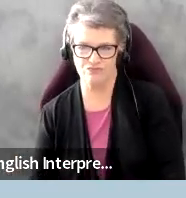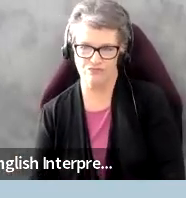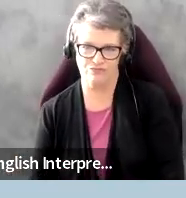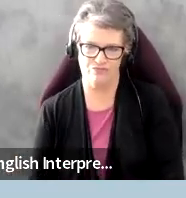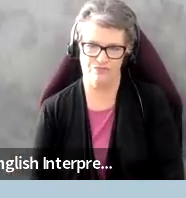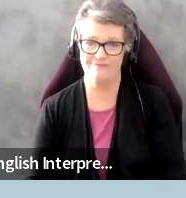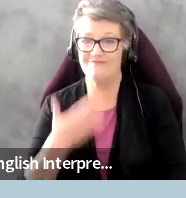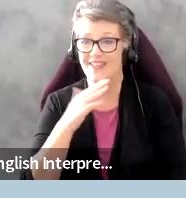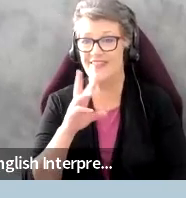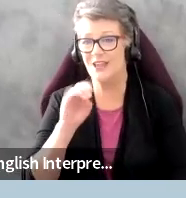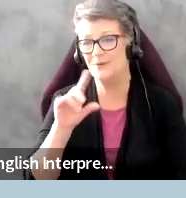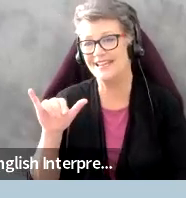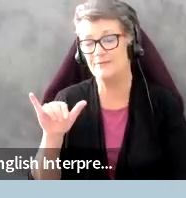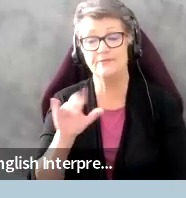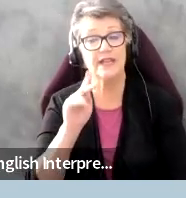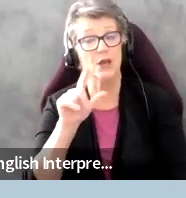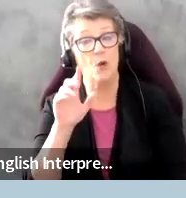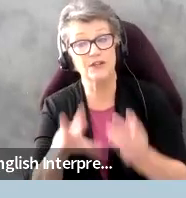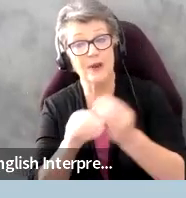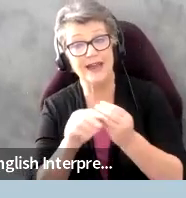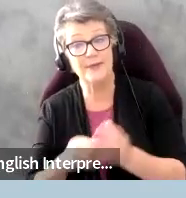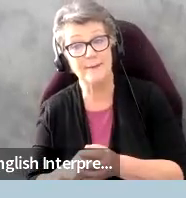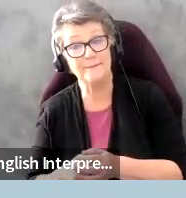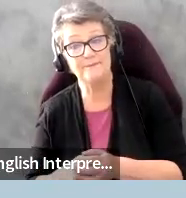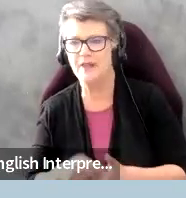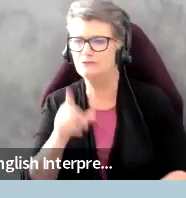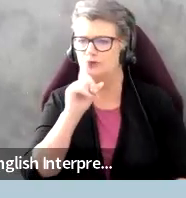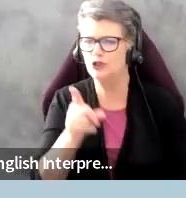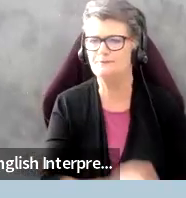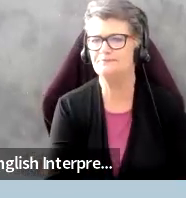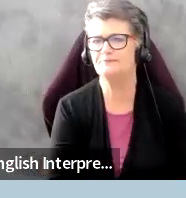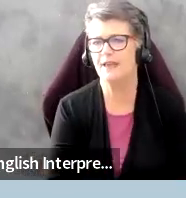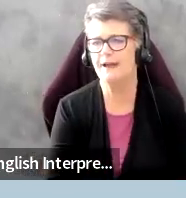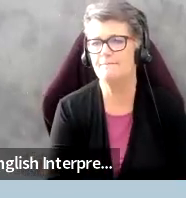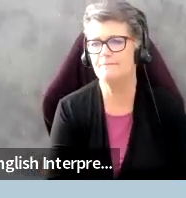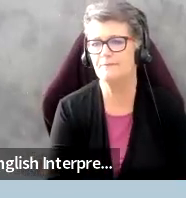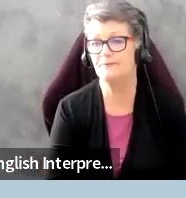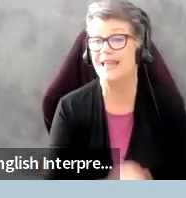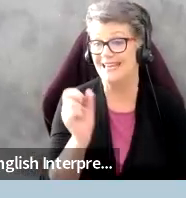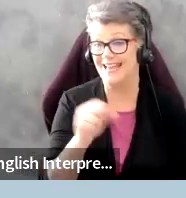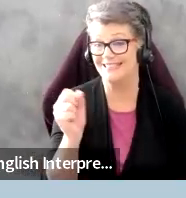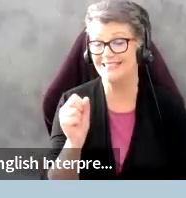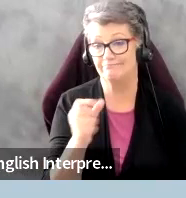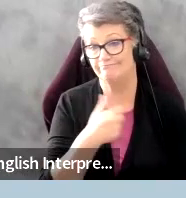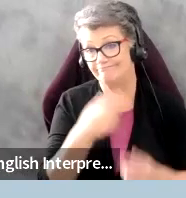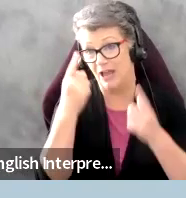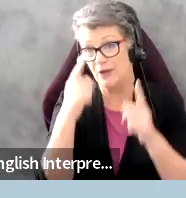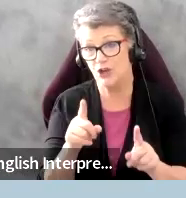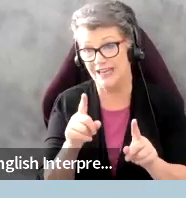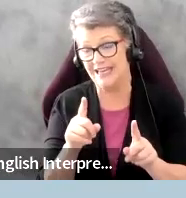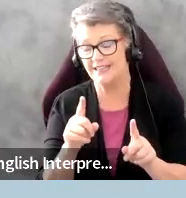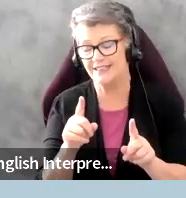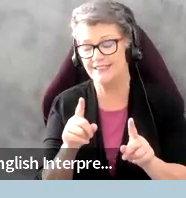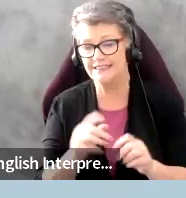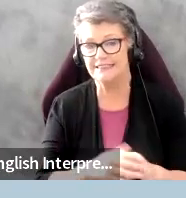Thank you, Wendy. Nicole, do you want to add to that? Sure. Yes, I would agree, or I would say